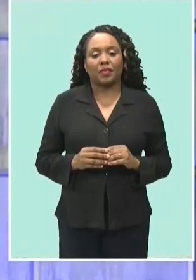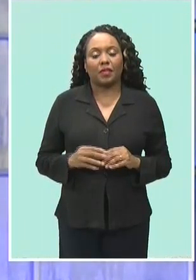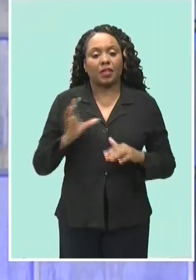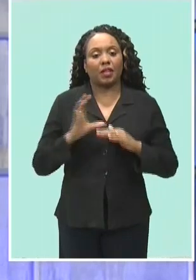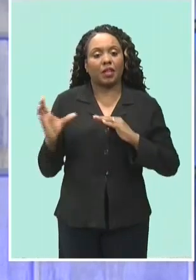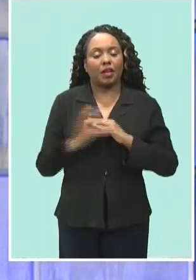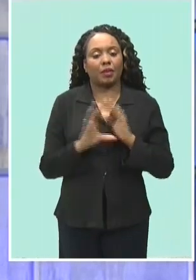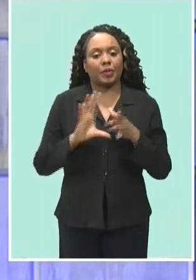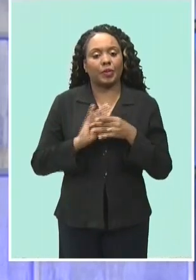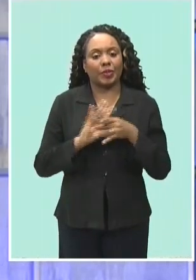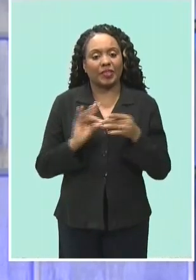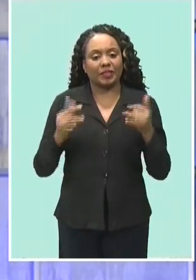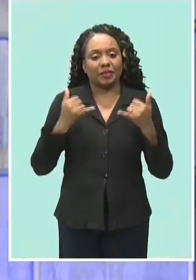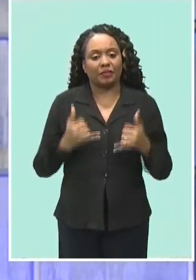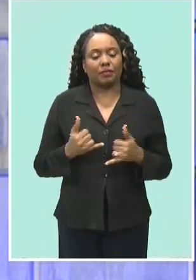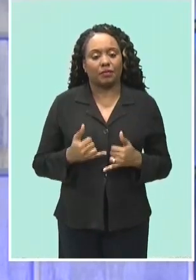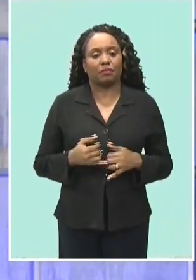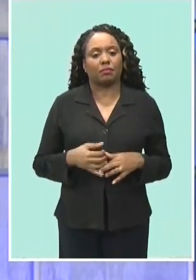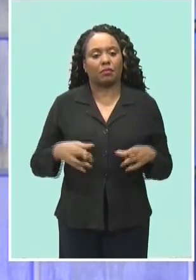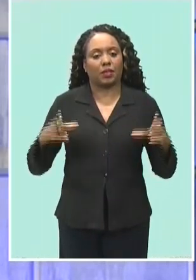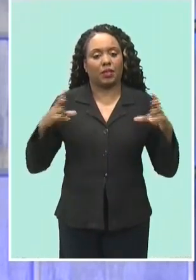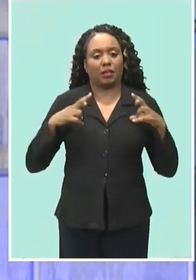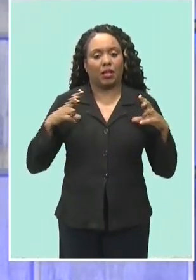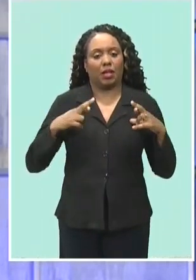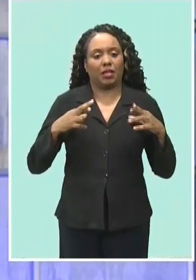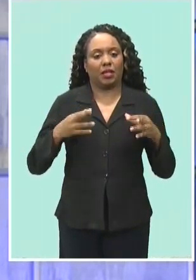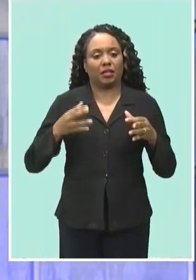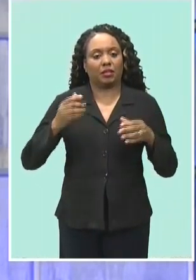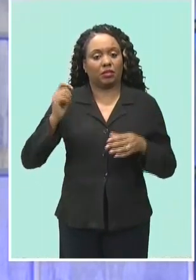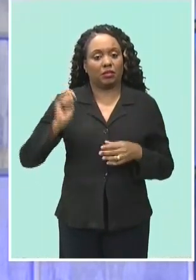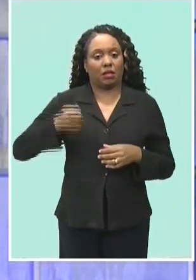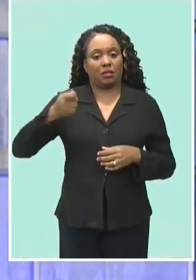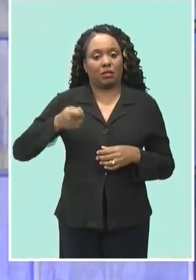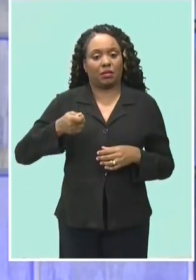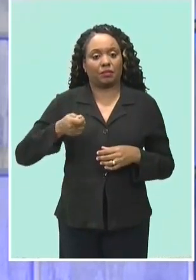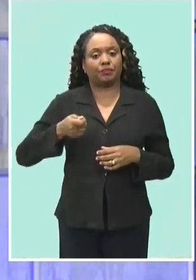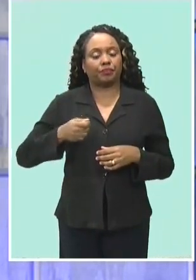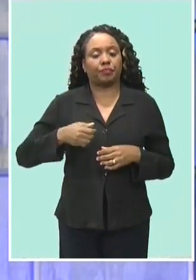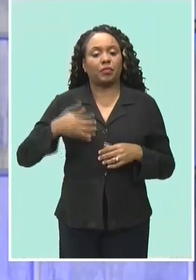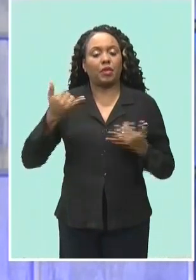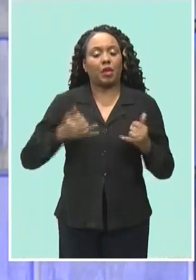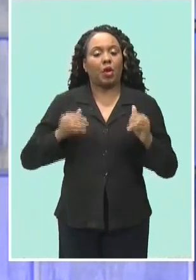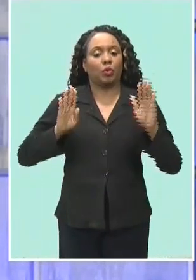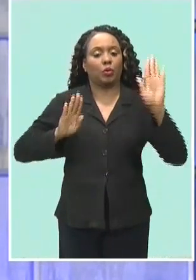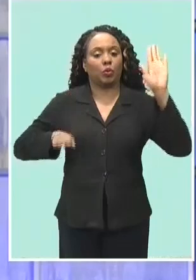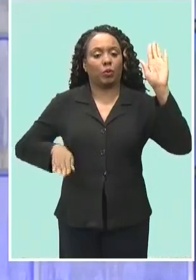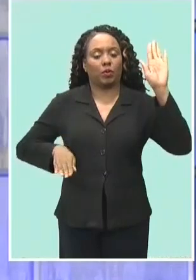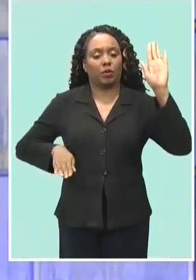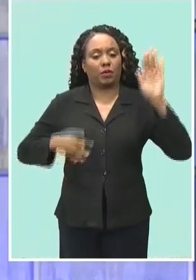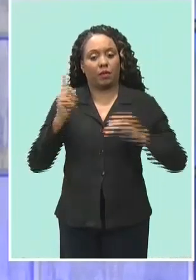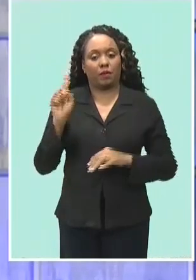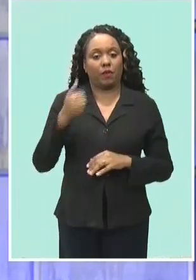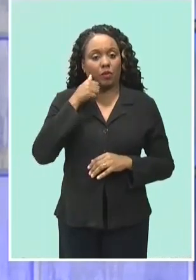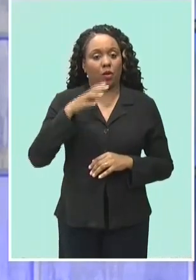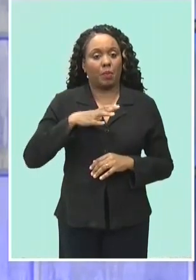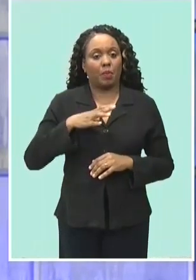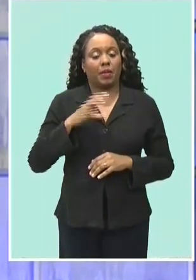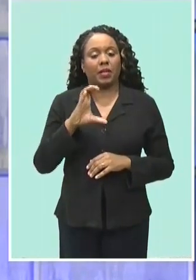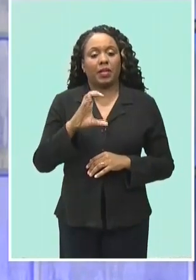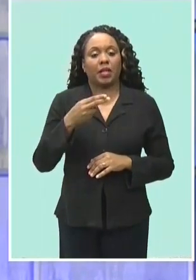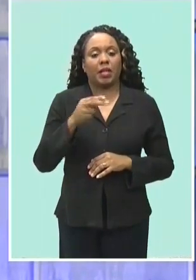Checking in with our regional neighbors now, retired Justice of Appeal Claudette Singh has been sworn in as the first female chairperson of the